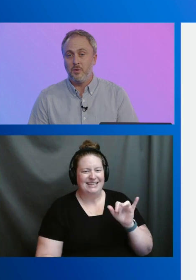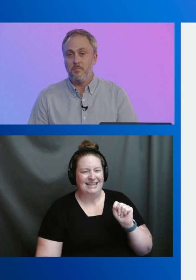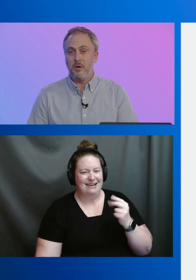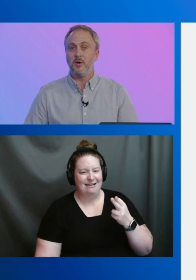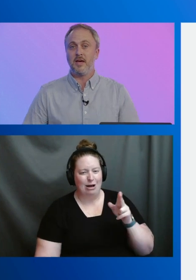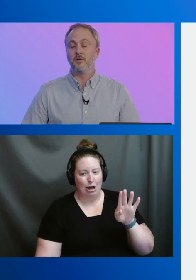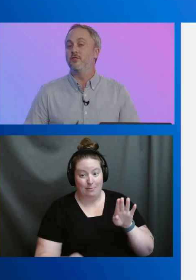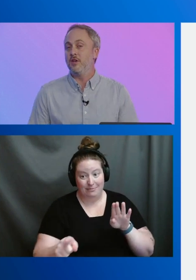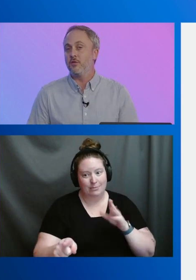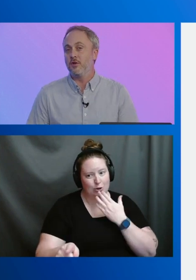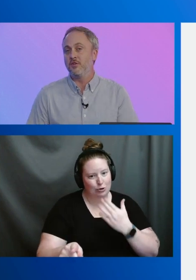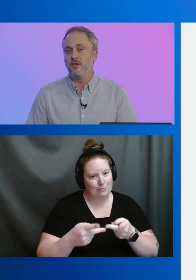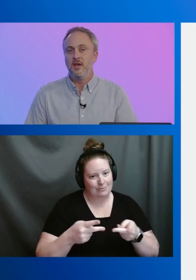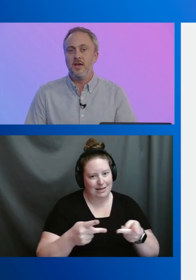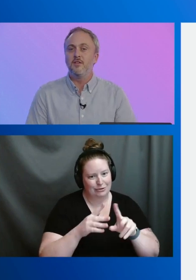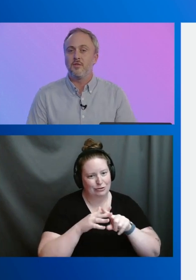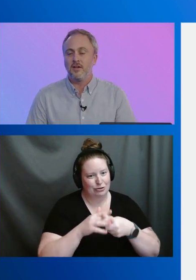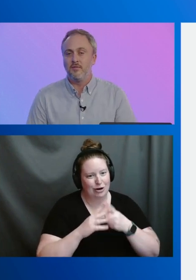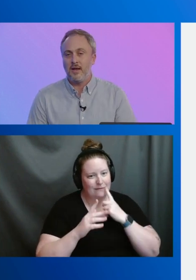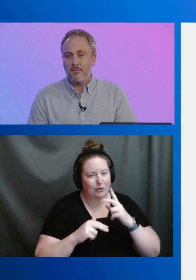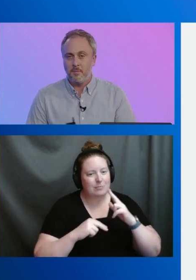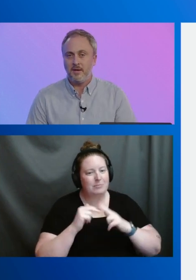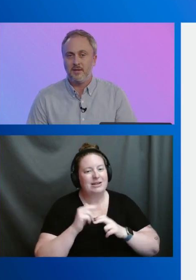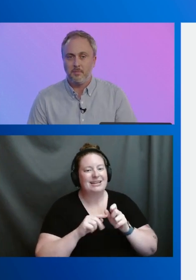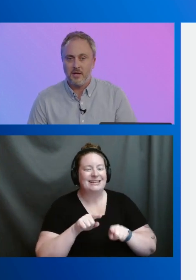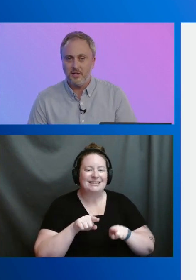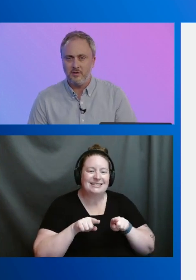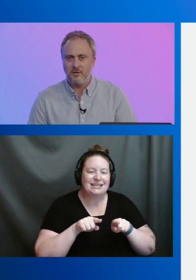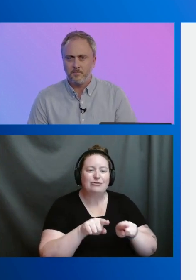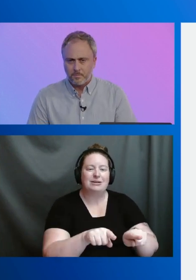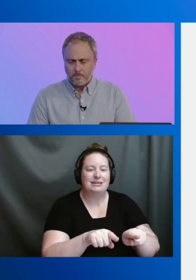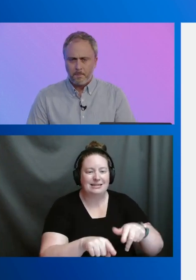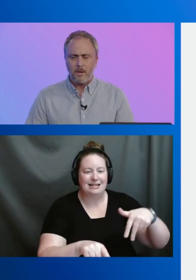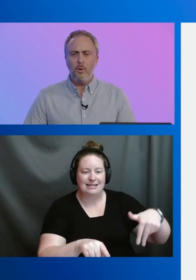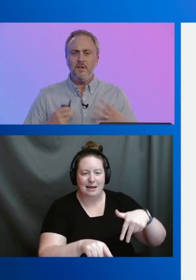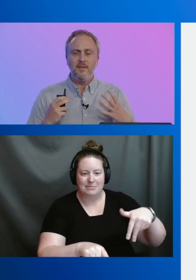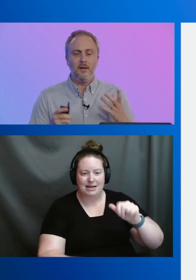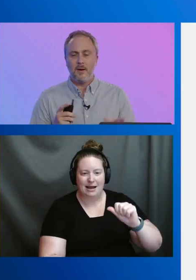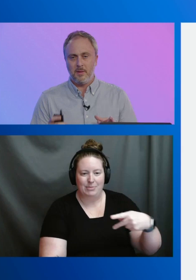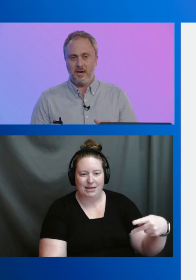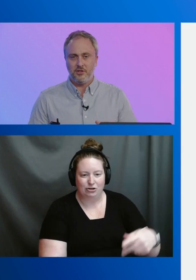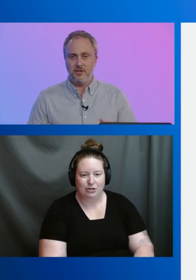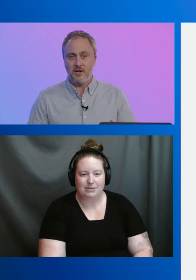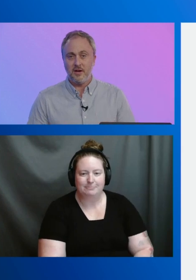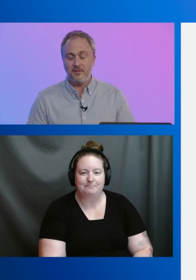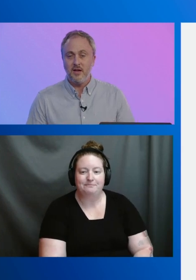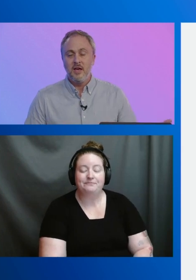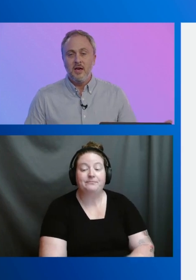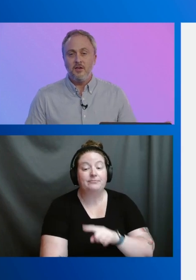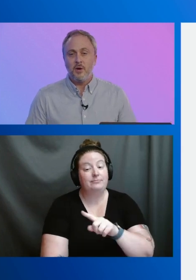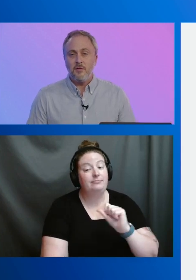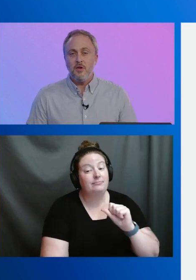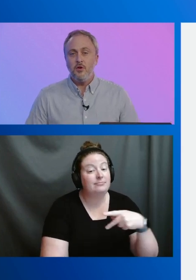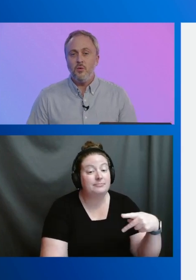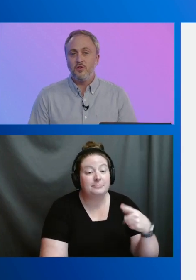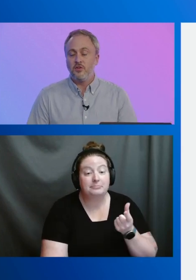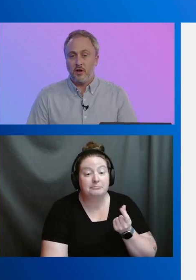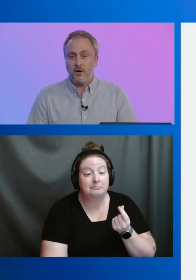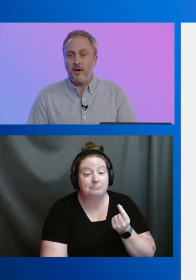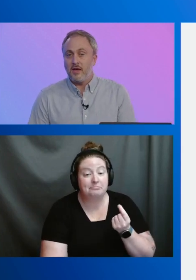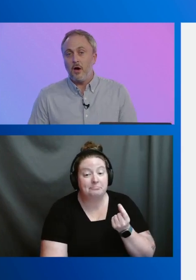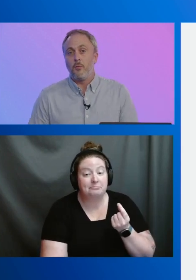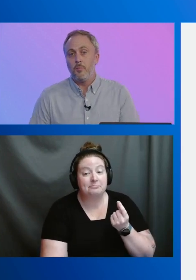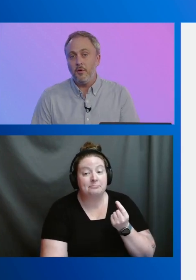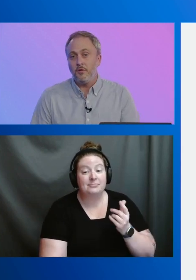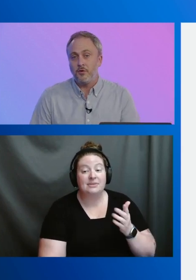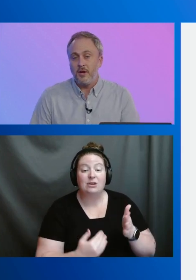started with building out synchronous, interactive Lambda-based applications. What this little application does is whenever you